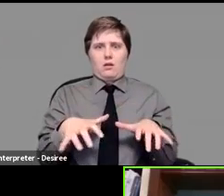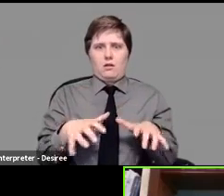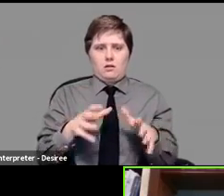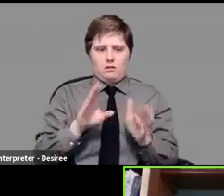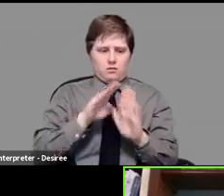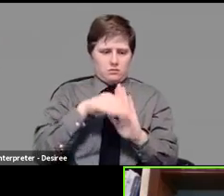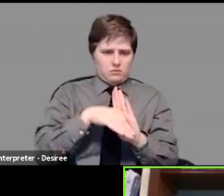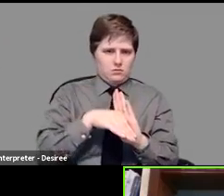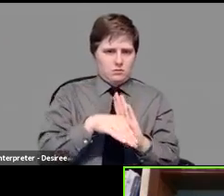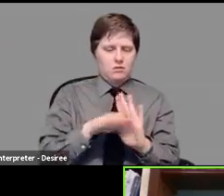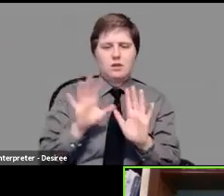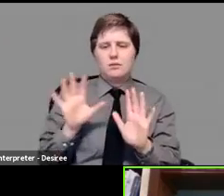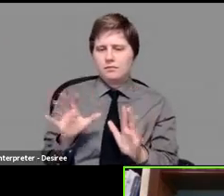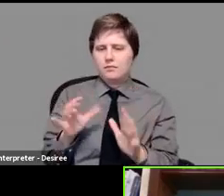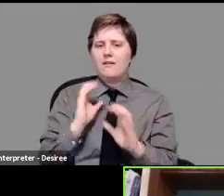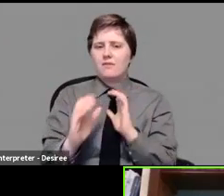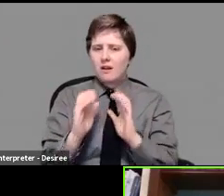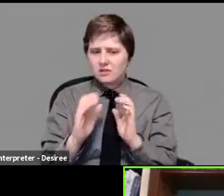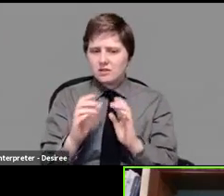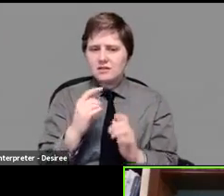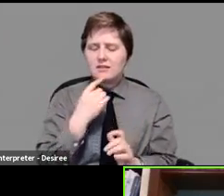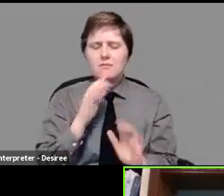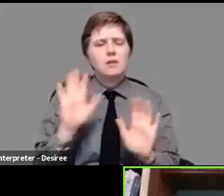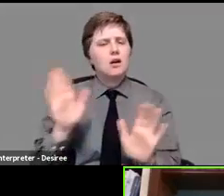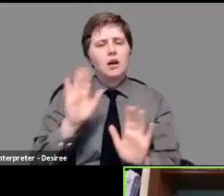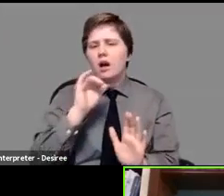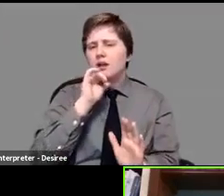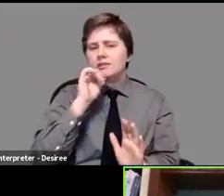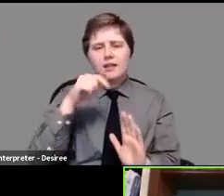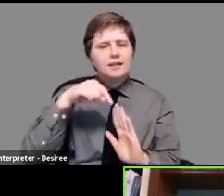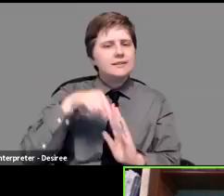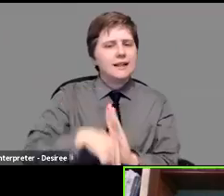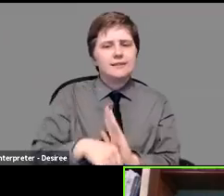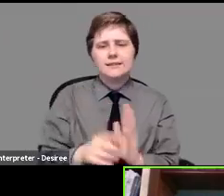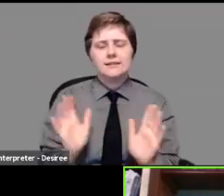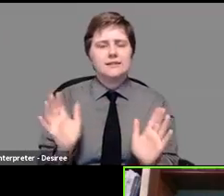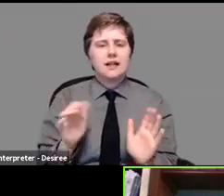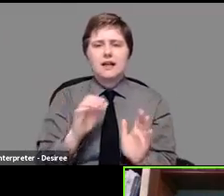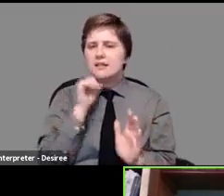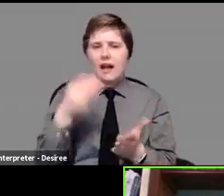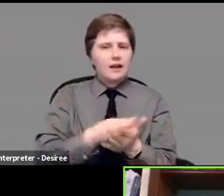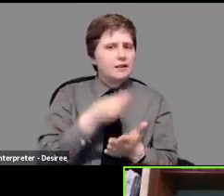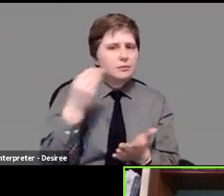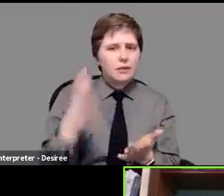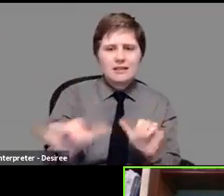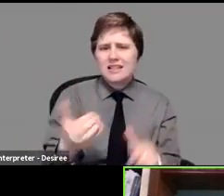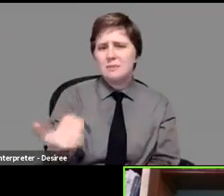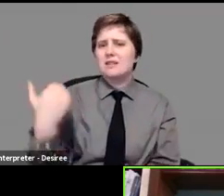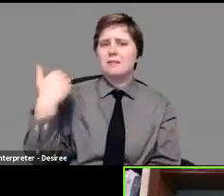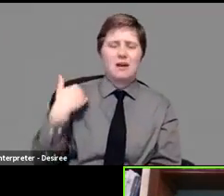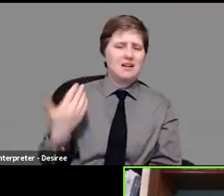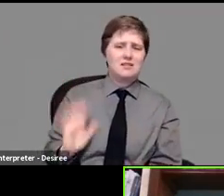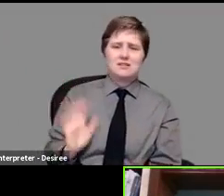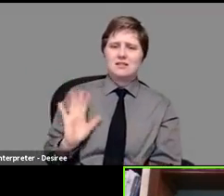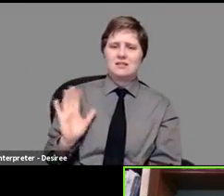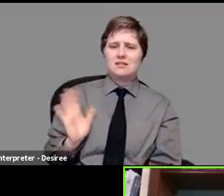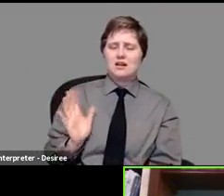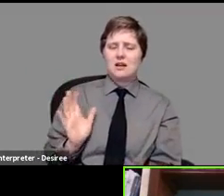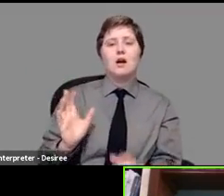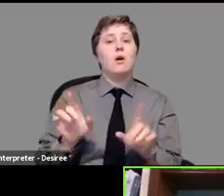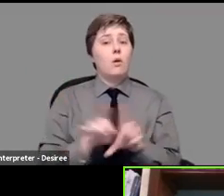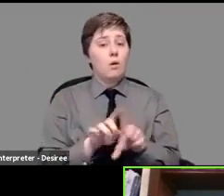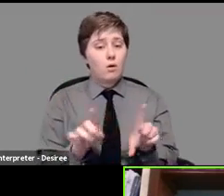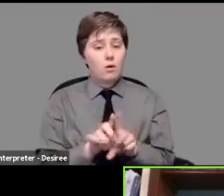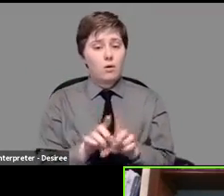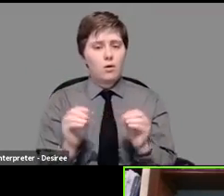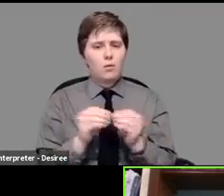have the conversation that it's not as intensive or as expensive as it once used to be. And more than that, it's